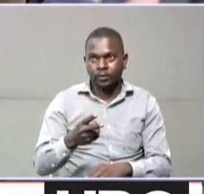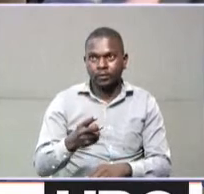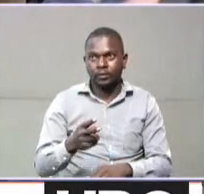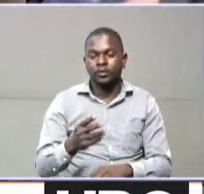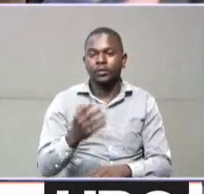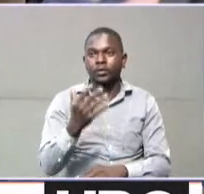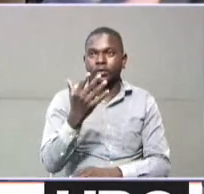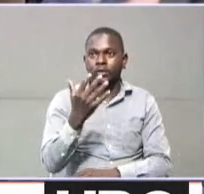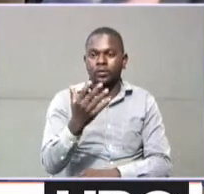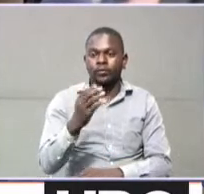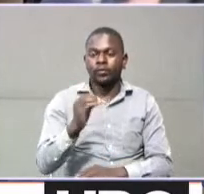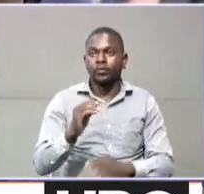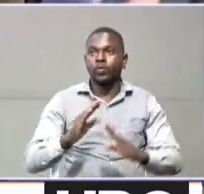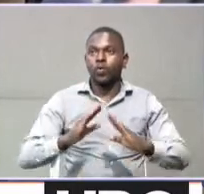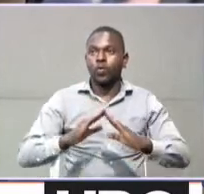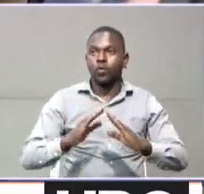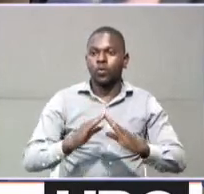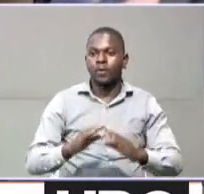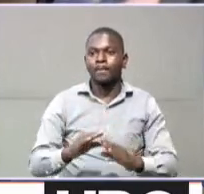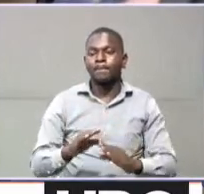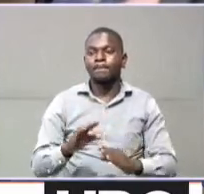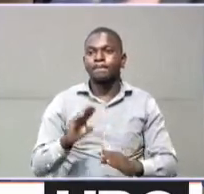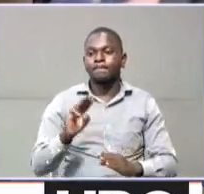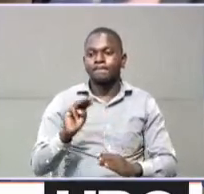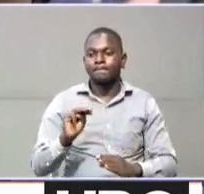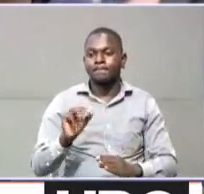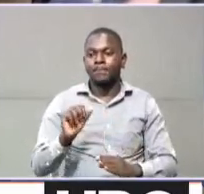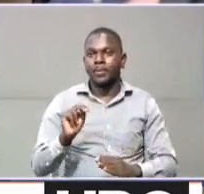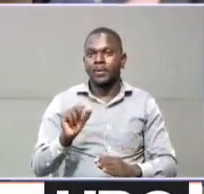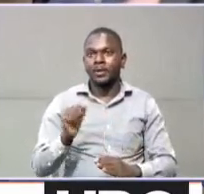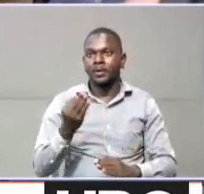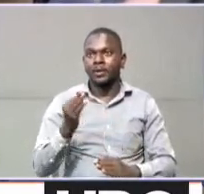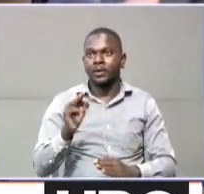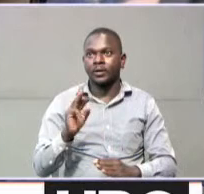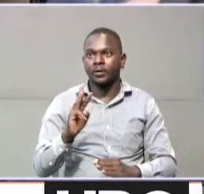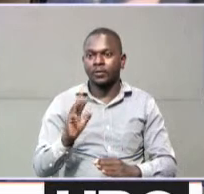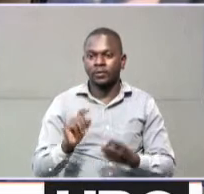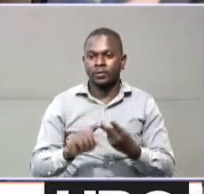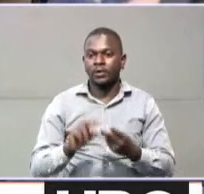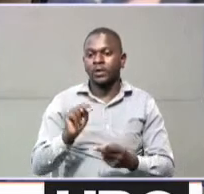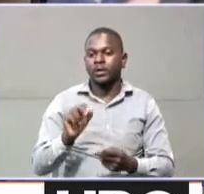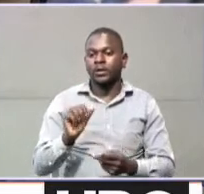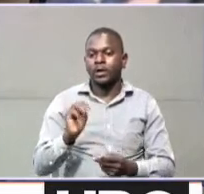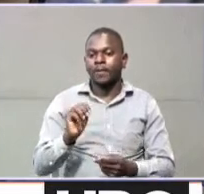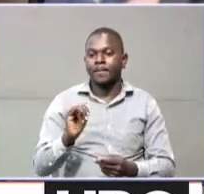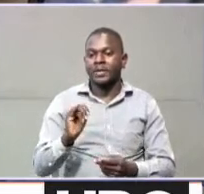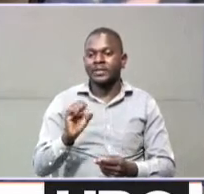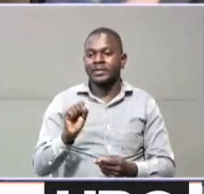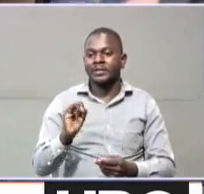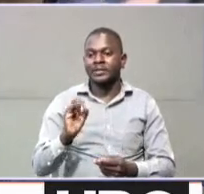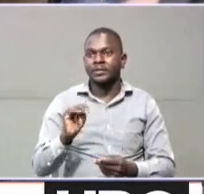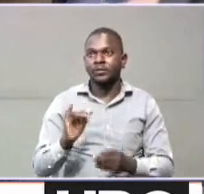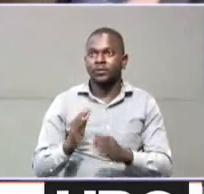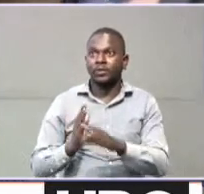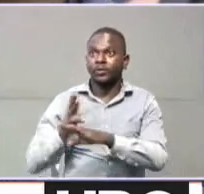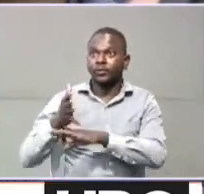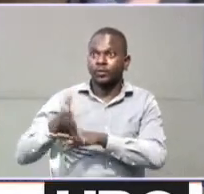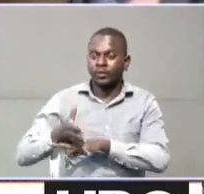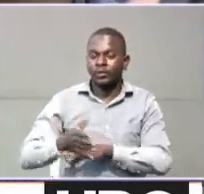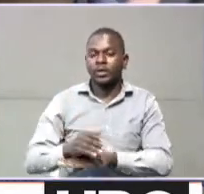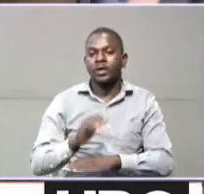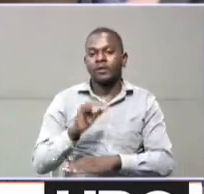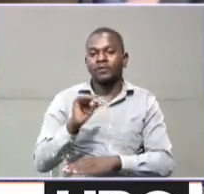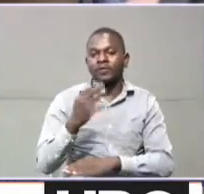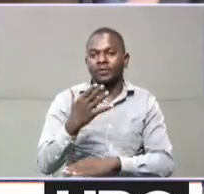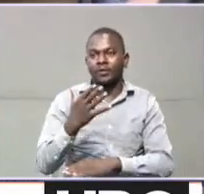50 homesteads manafort 900 namasindwa 500 silanco 550